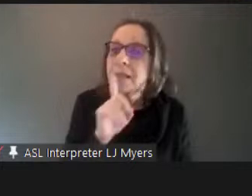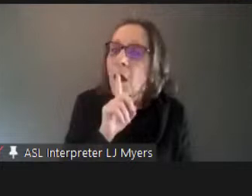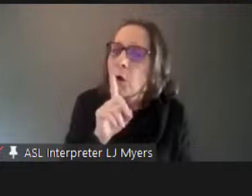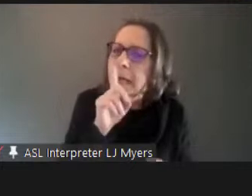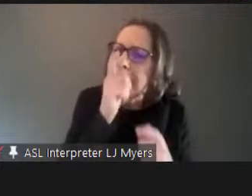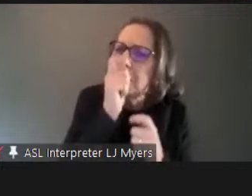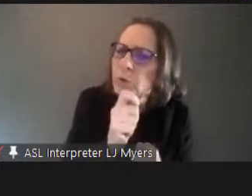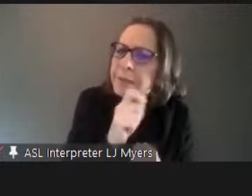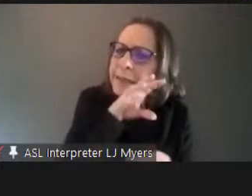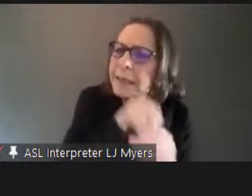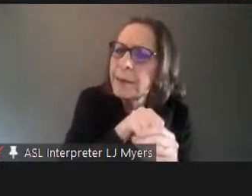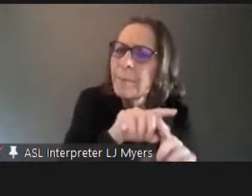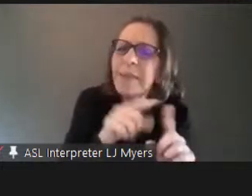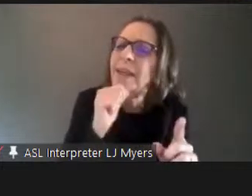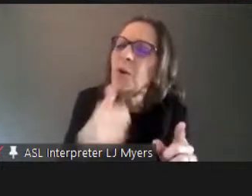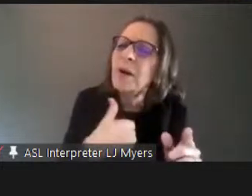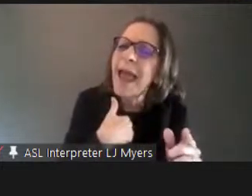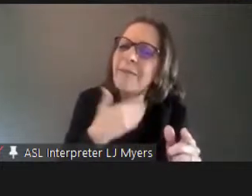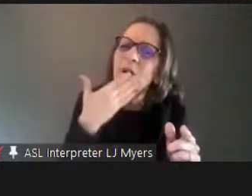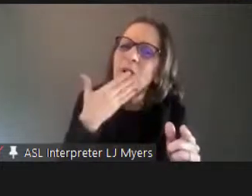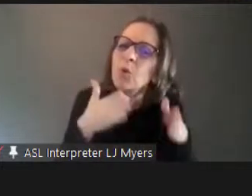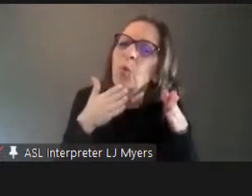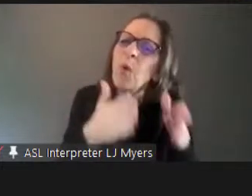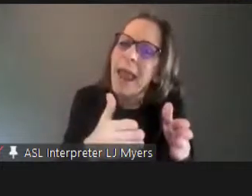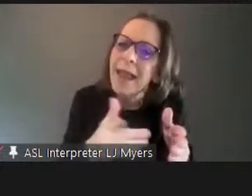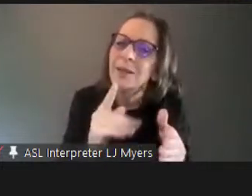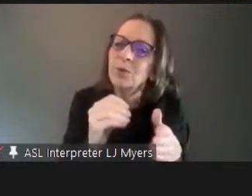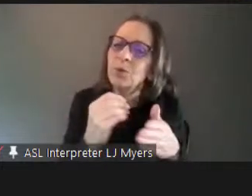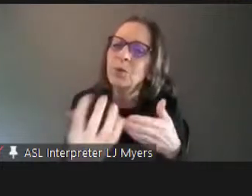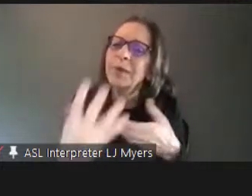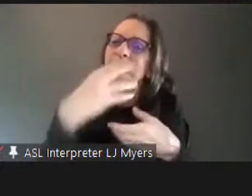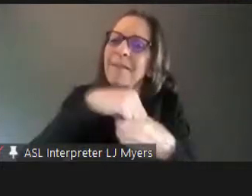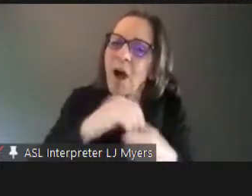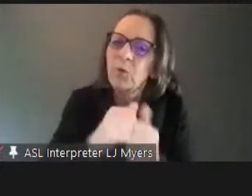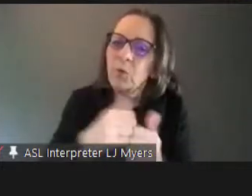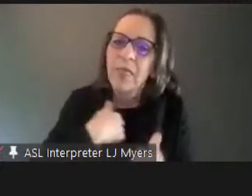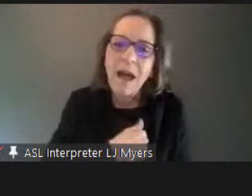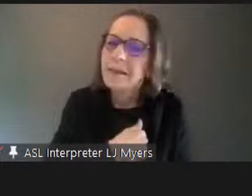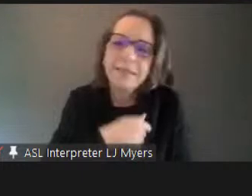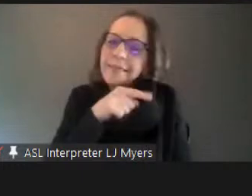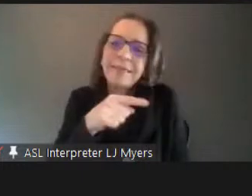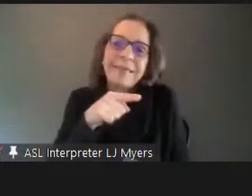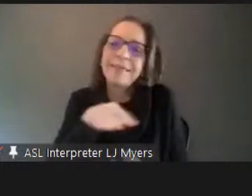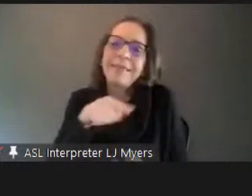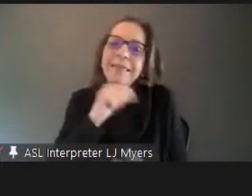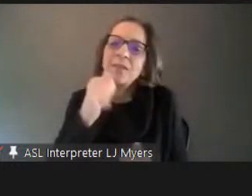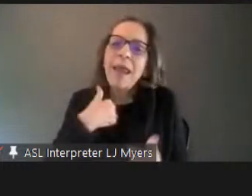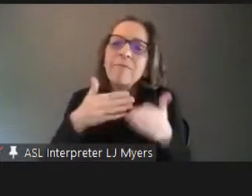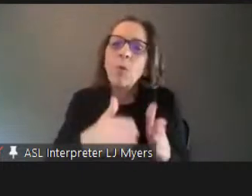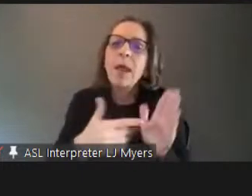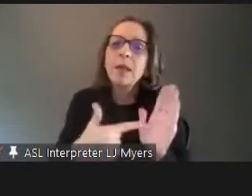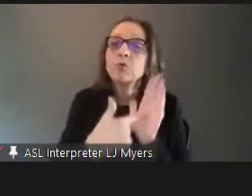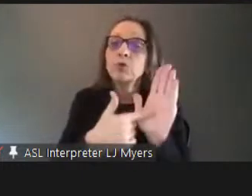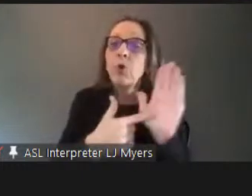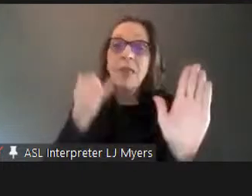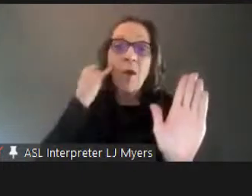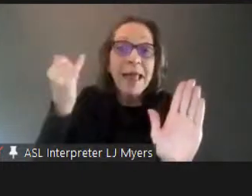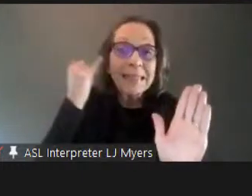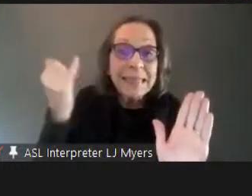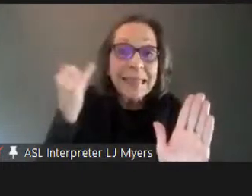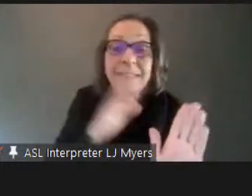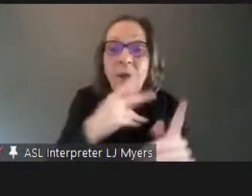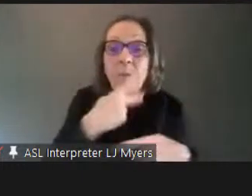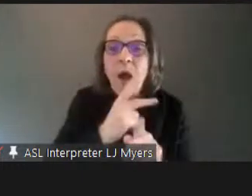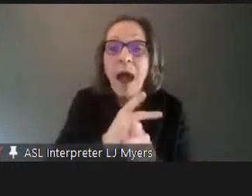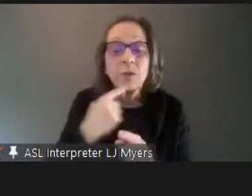with CTA, but they don't always have a good avenue to get in front of us. They don't always have a way of showing us their ideas, showing us their products.